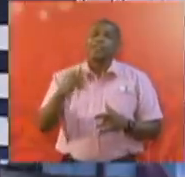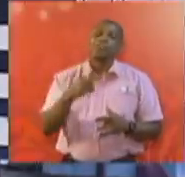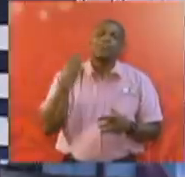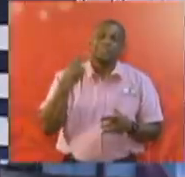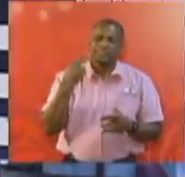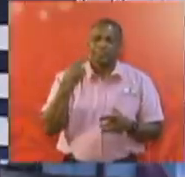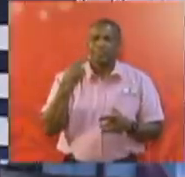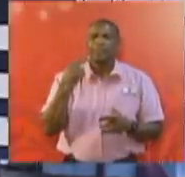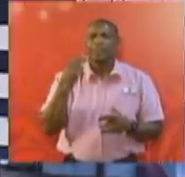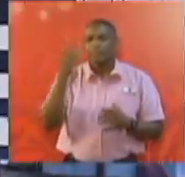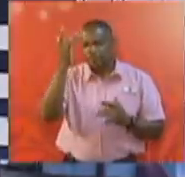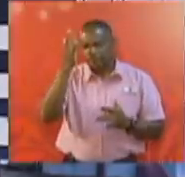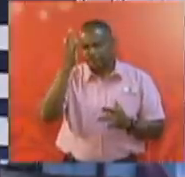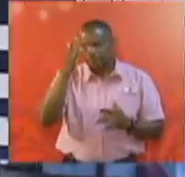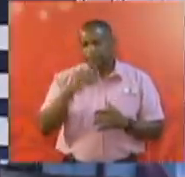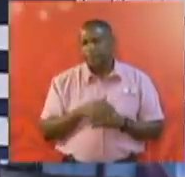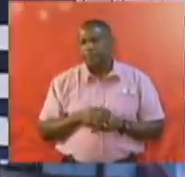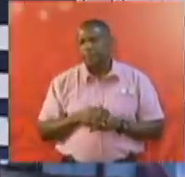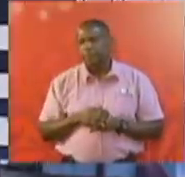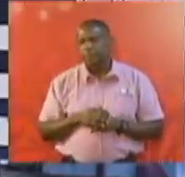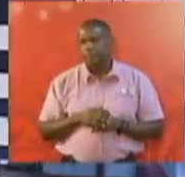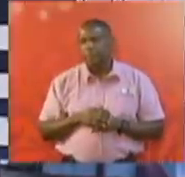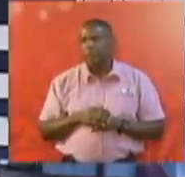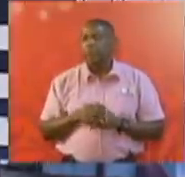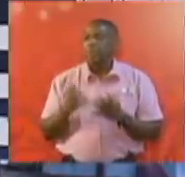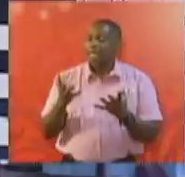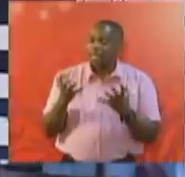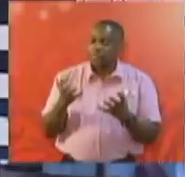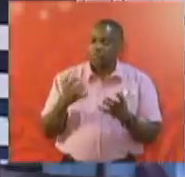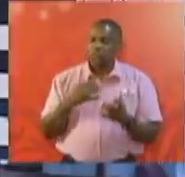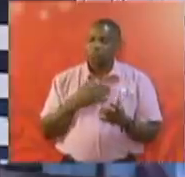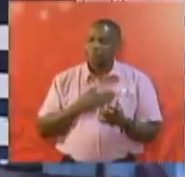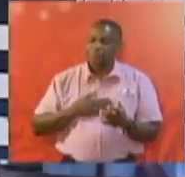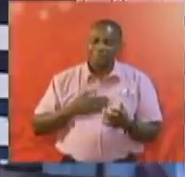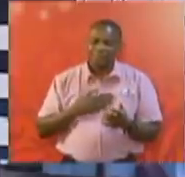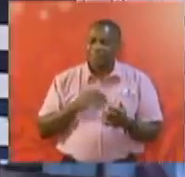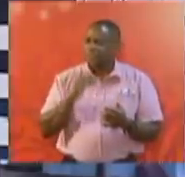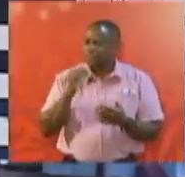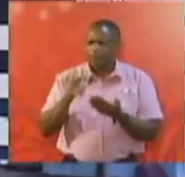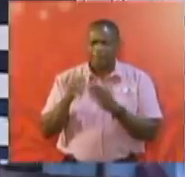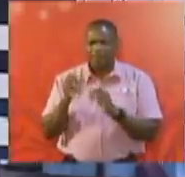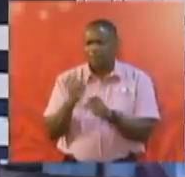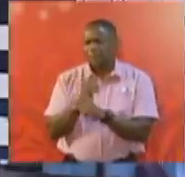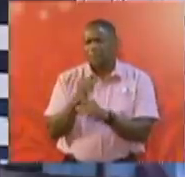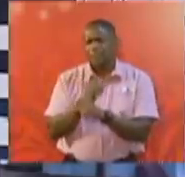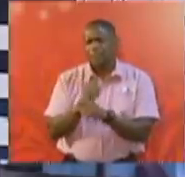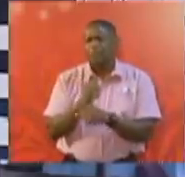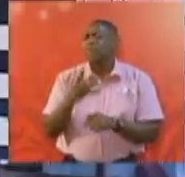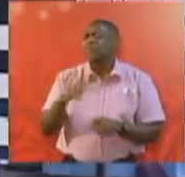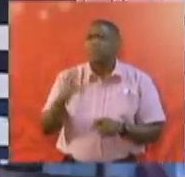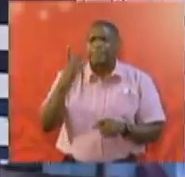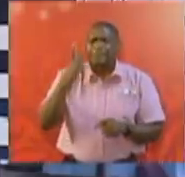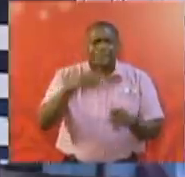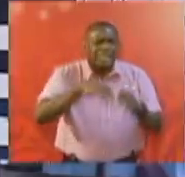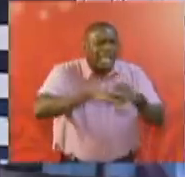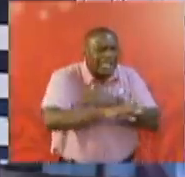we beg you, we implore you, please do not become a statistics. We don't want to see you in ICU. We don't want